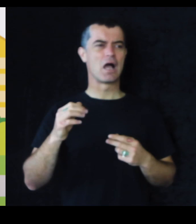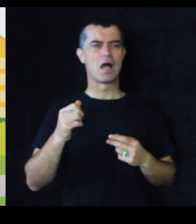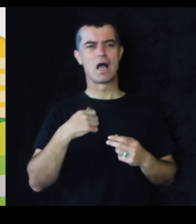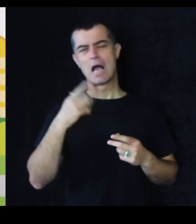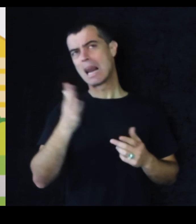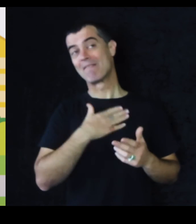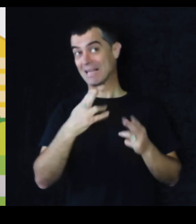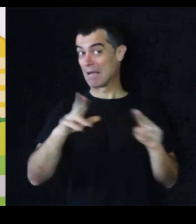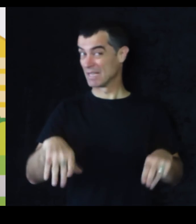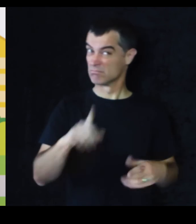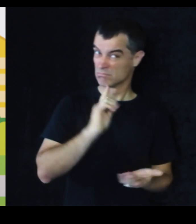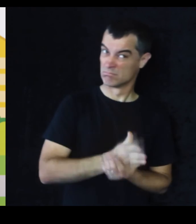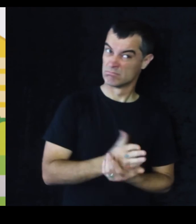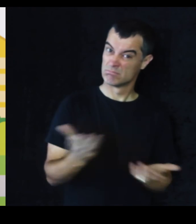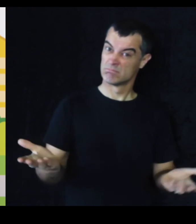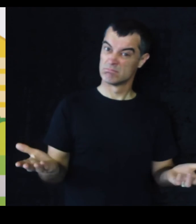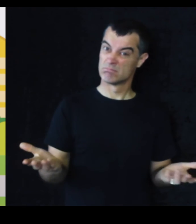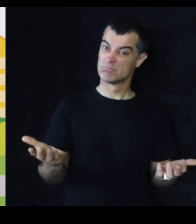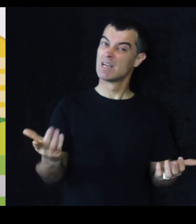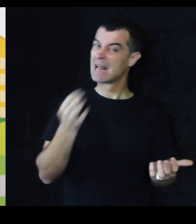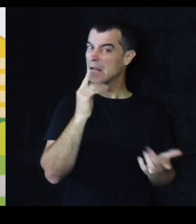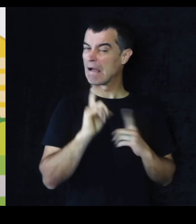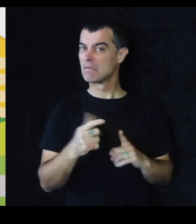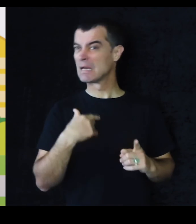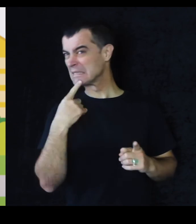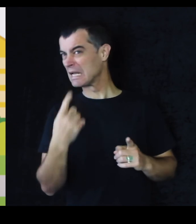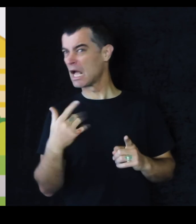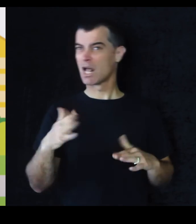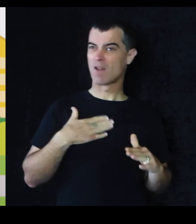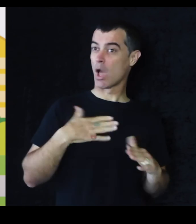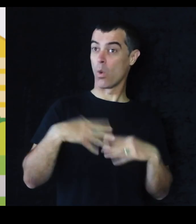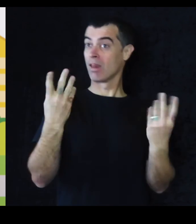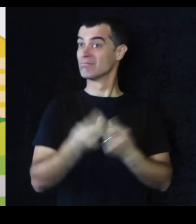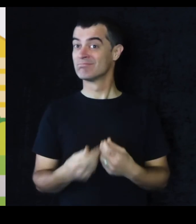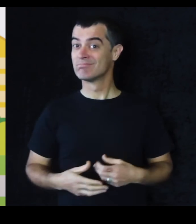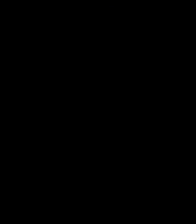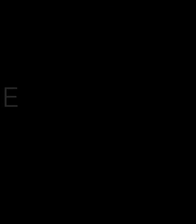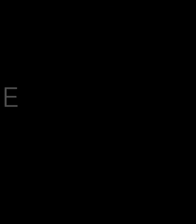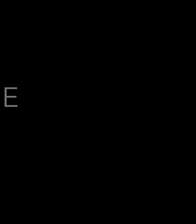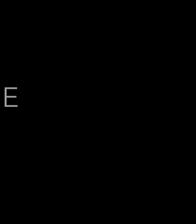also love camping, to be honest. It's a bit hard for me to say. I kind of like it all.